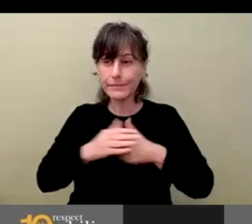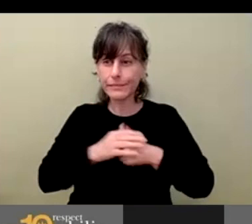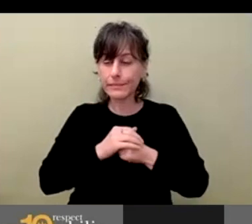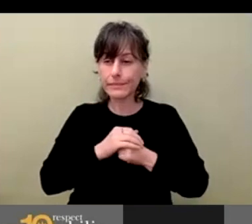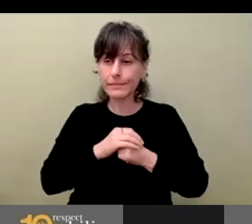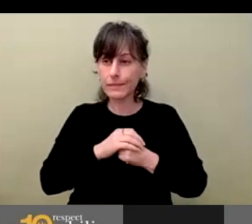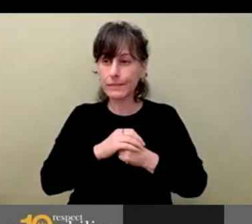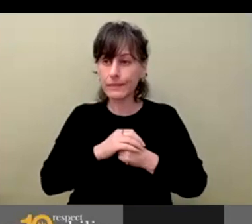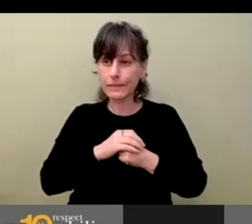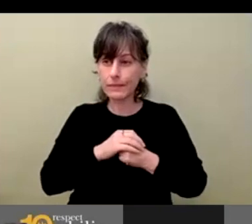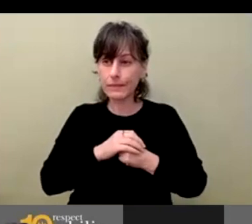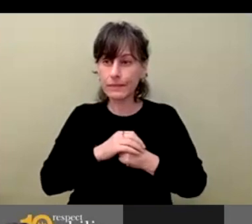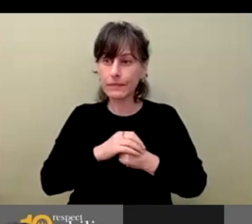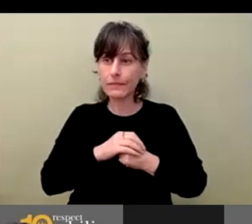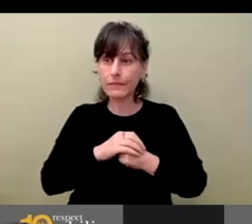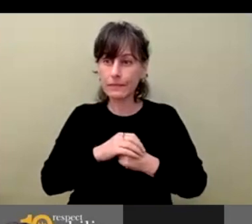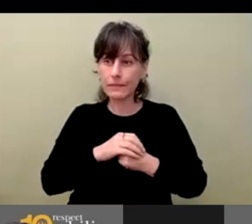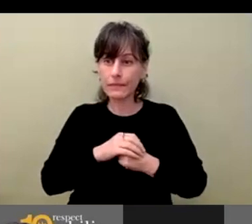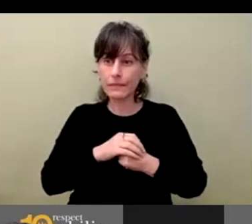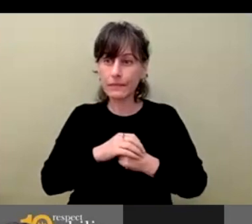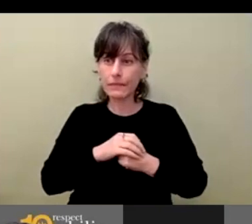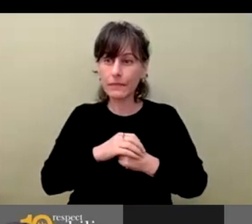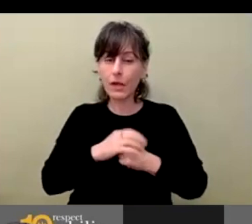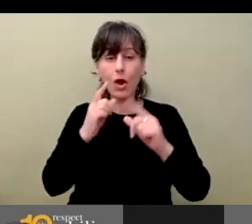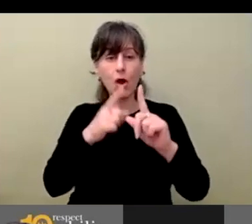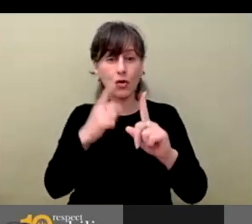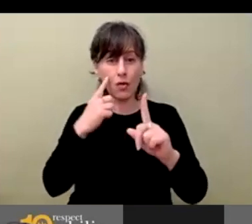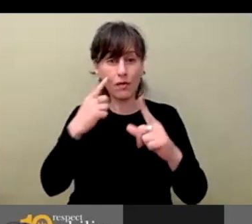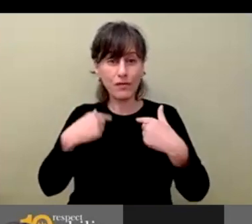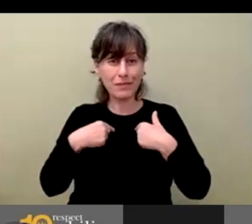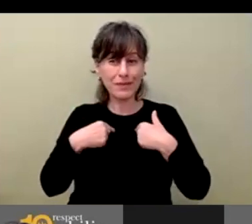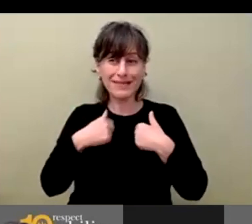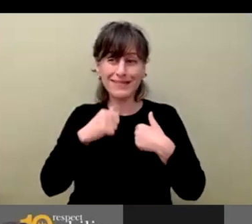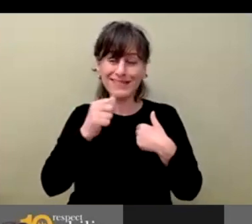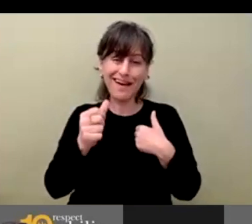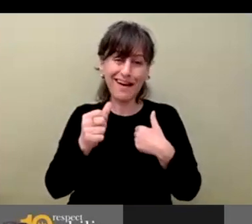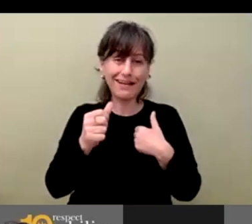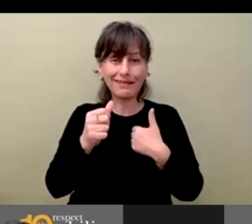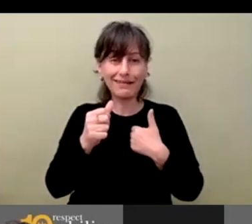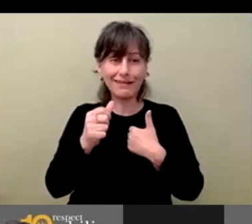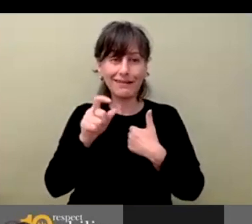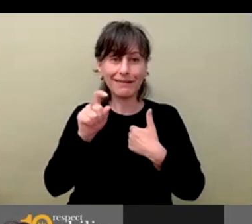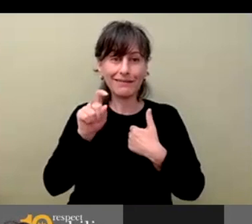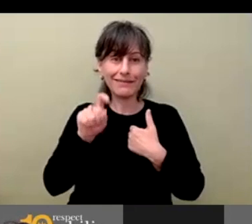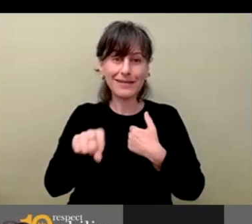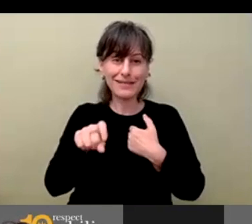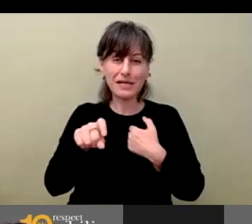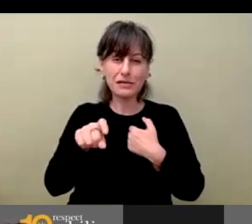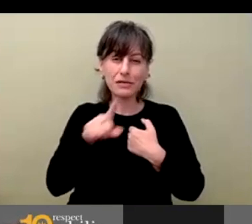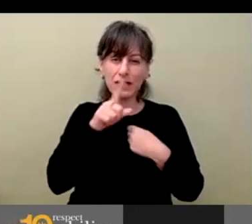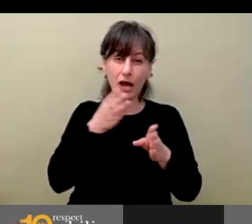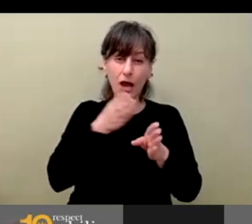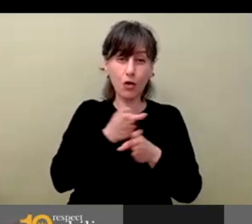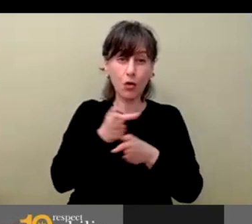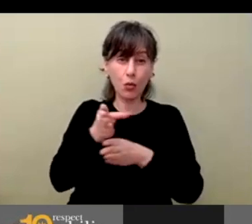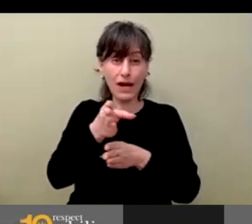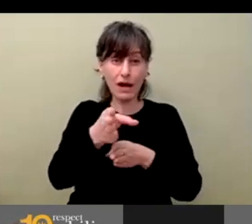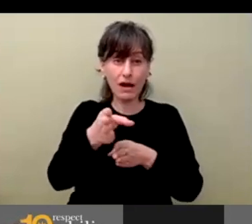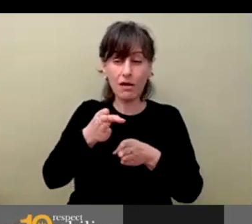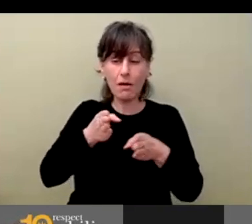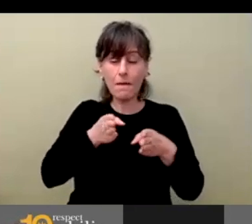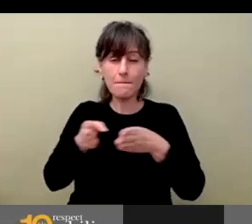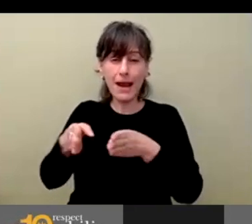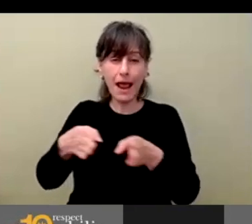What I would say is a goal of mine isn't necessarily like a career path. It's more